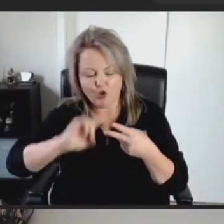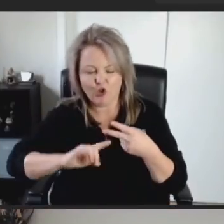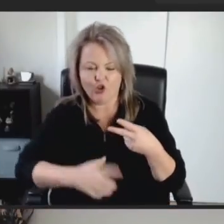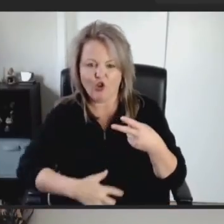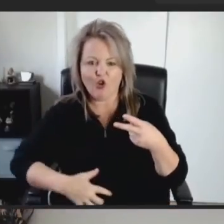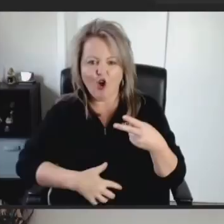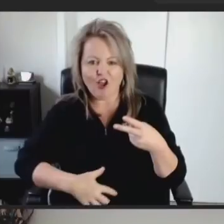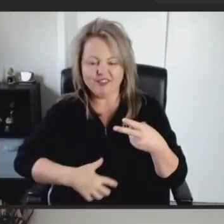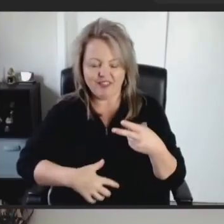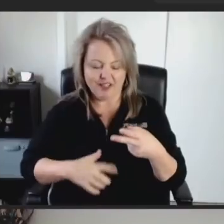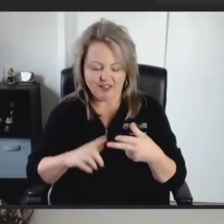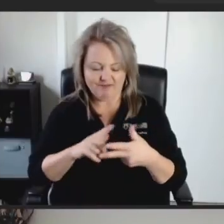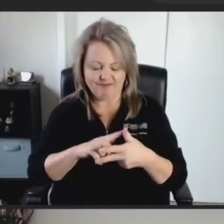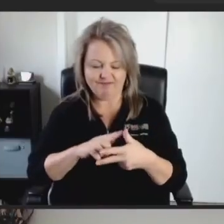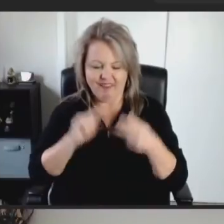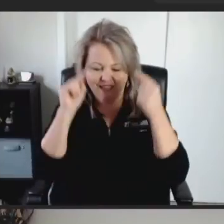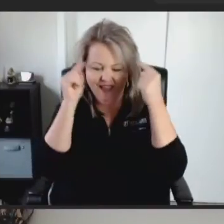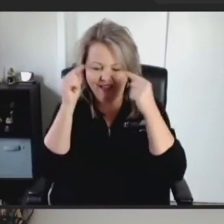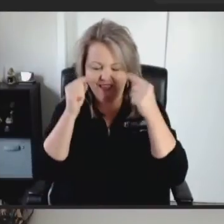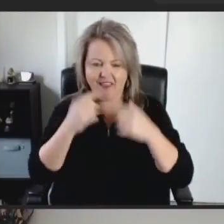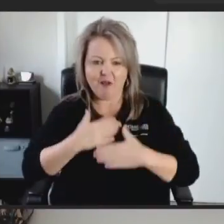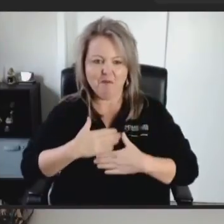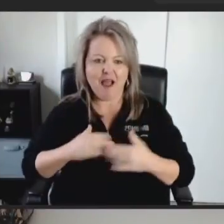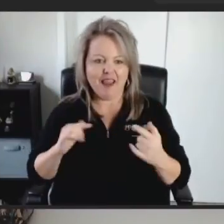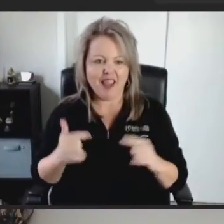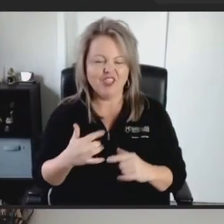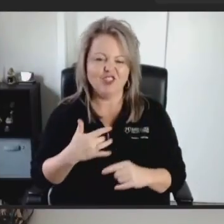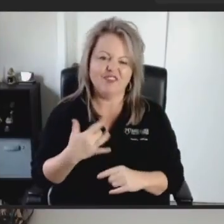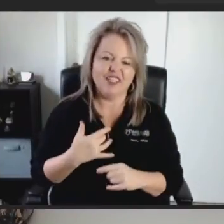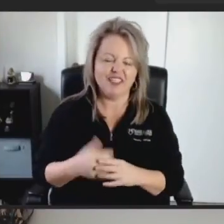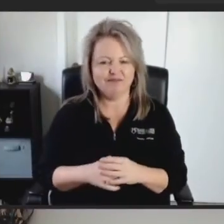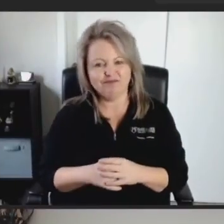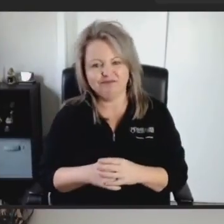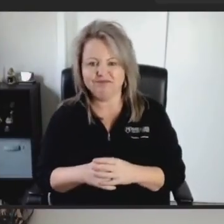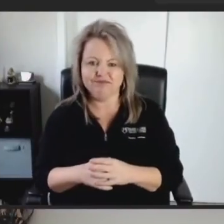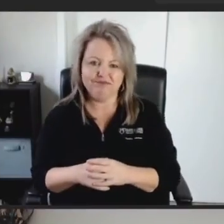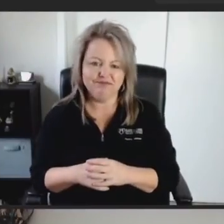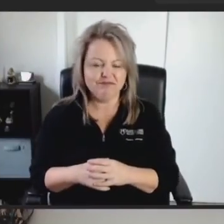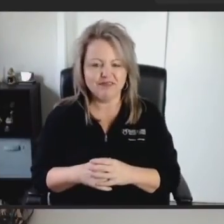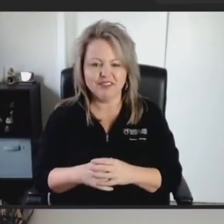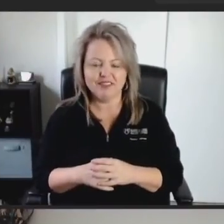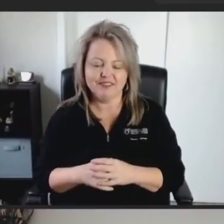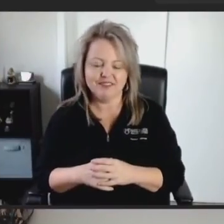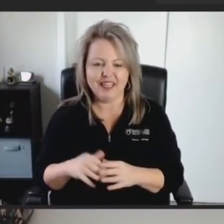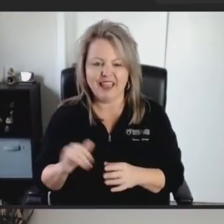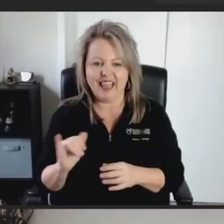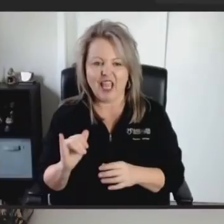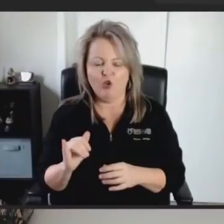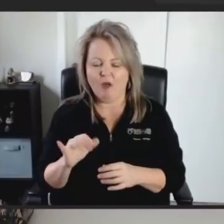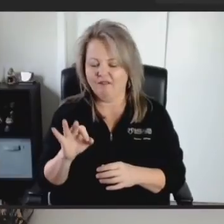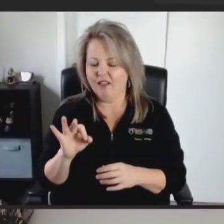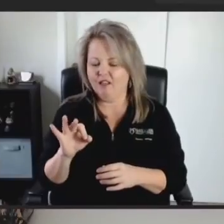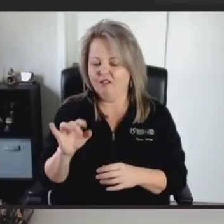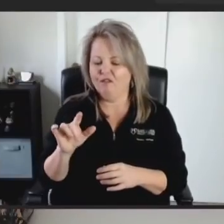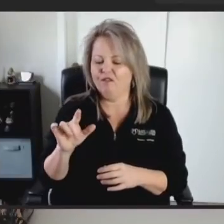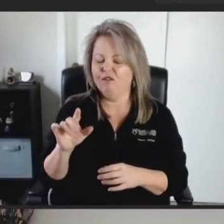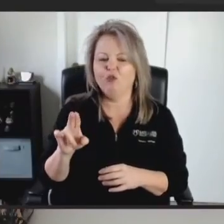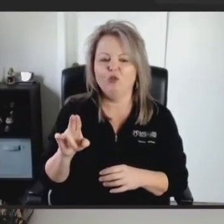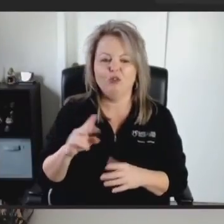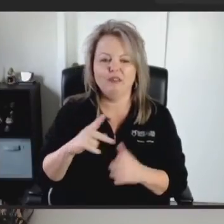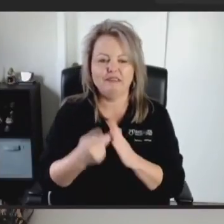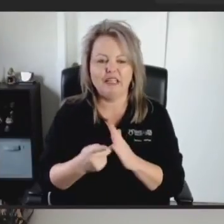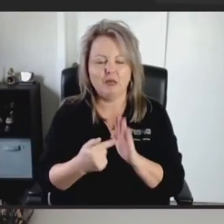headache, body aches, kind of feeling like you have the influenza type symptoms. It tends to be